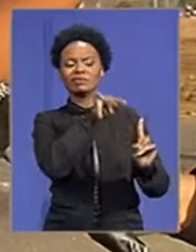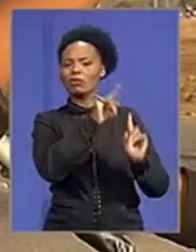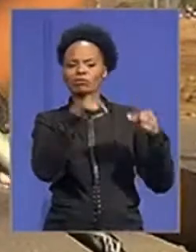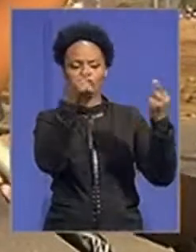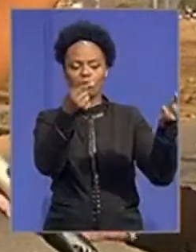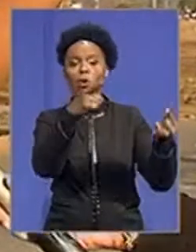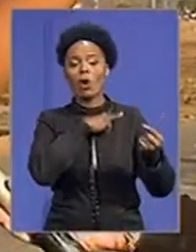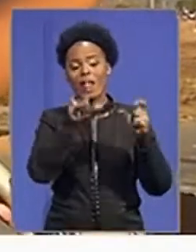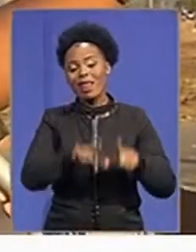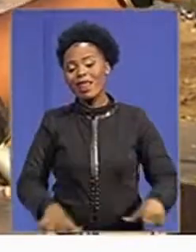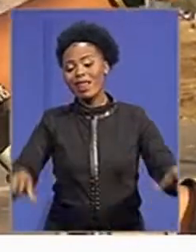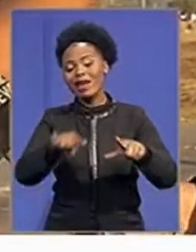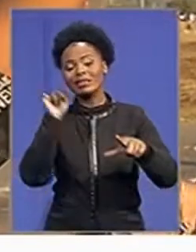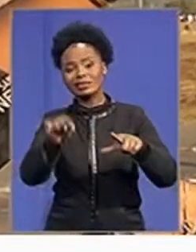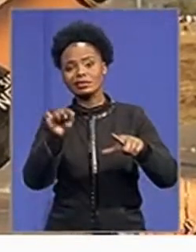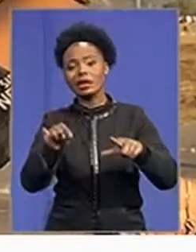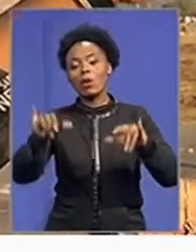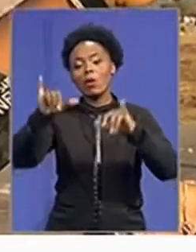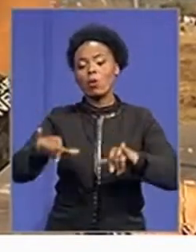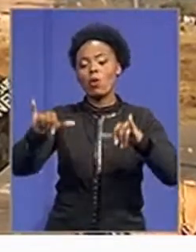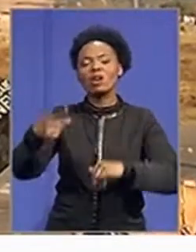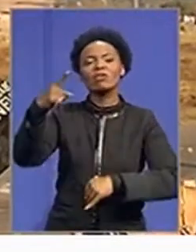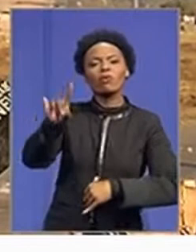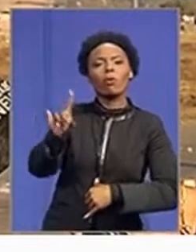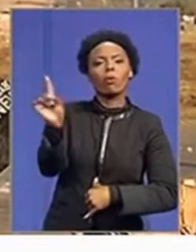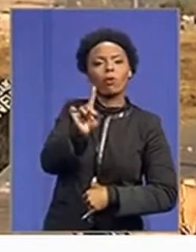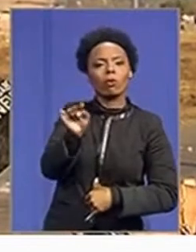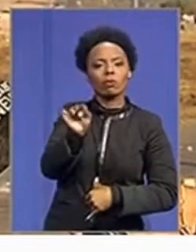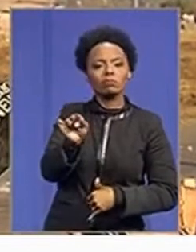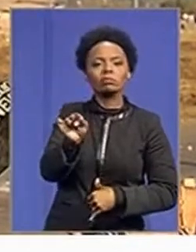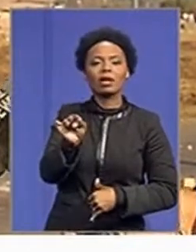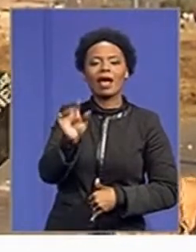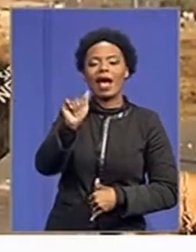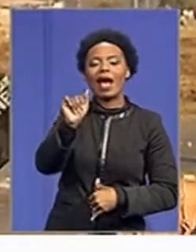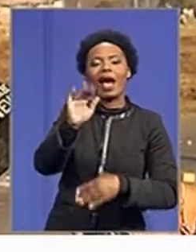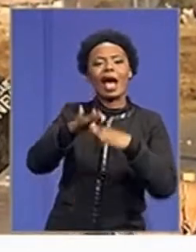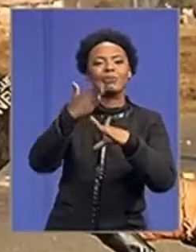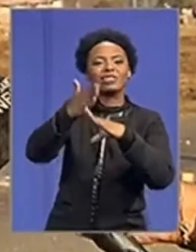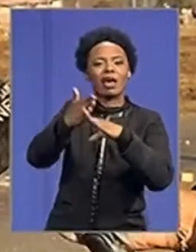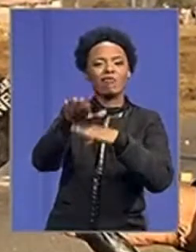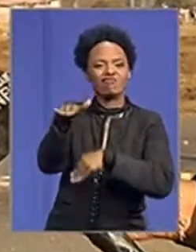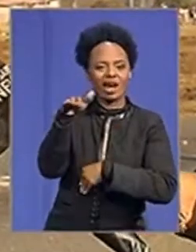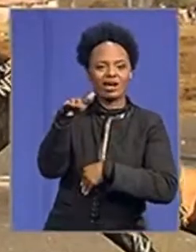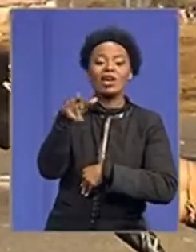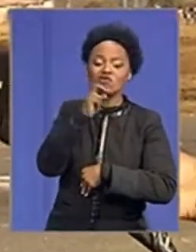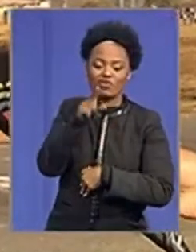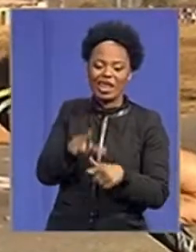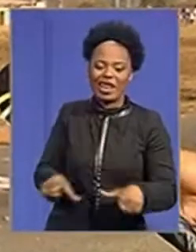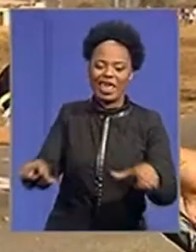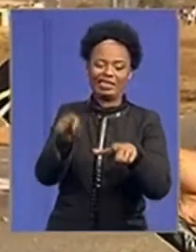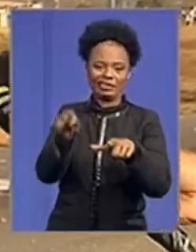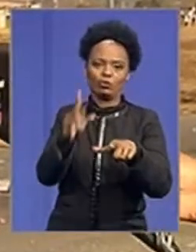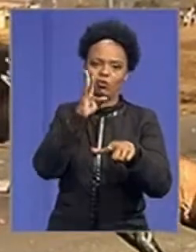waiting to be used by Apsan. Yes, so now we